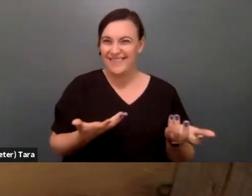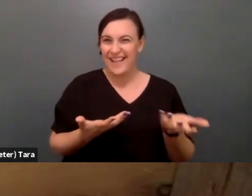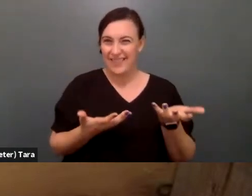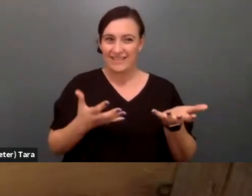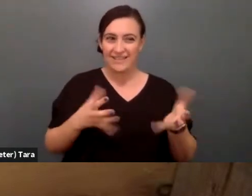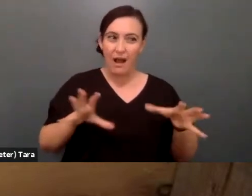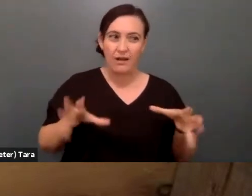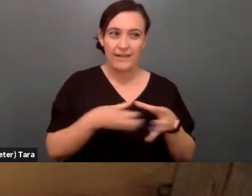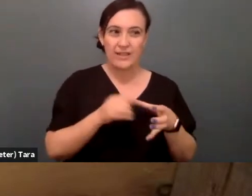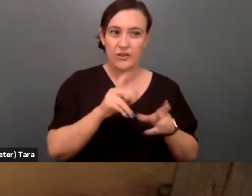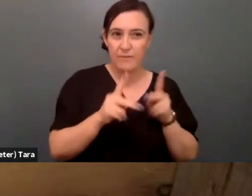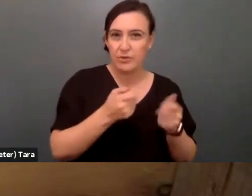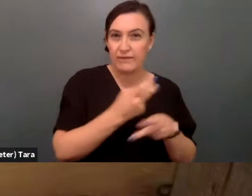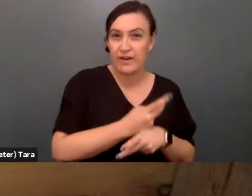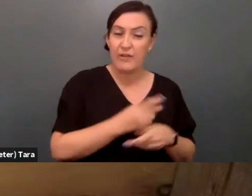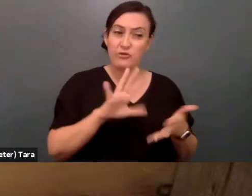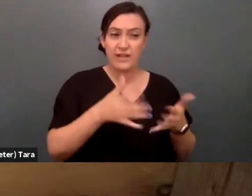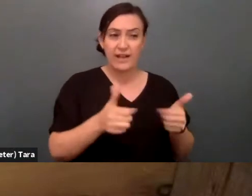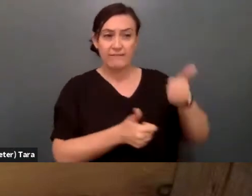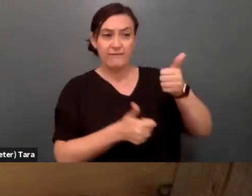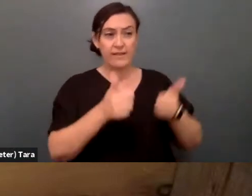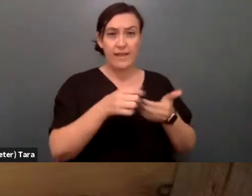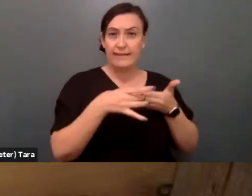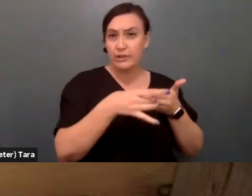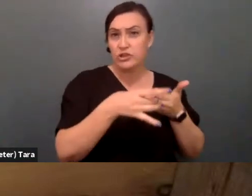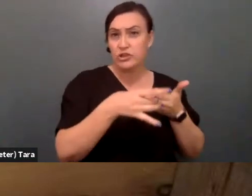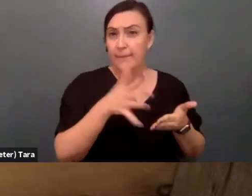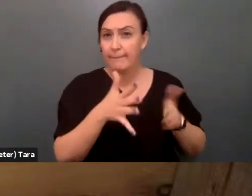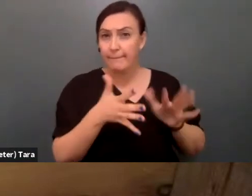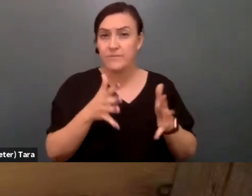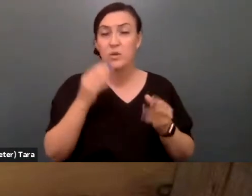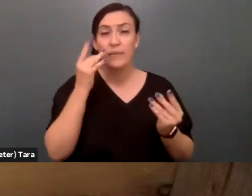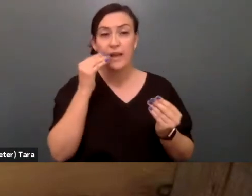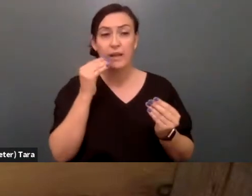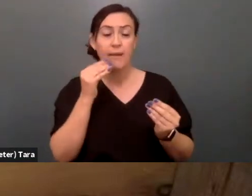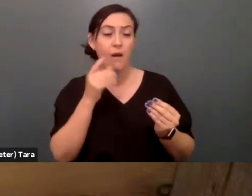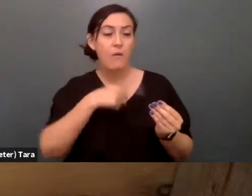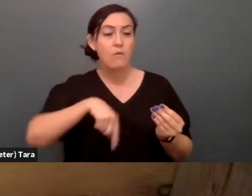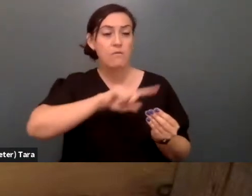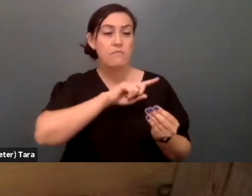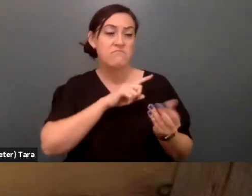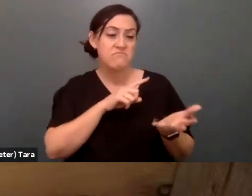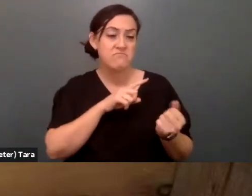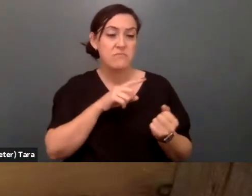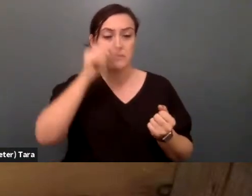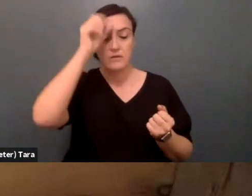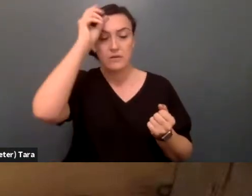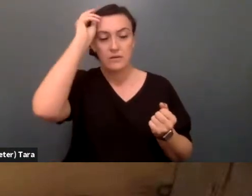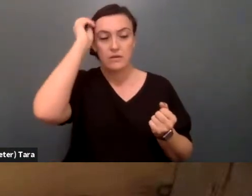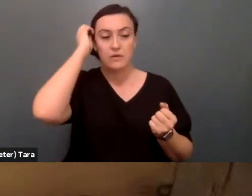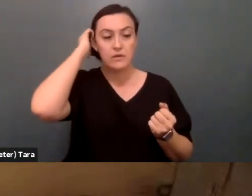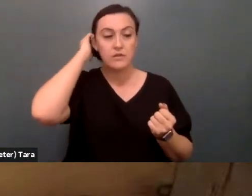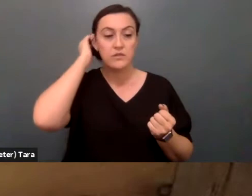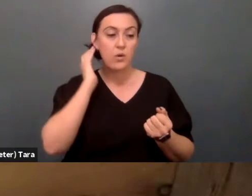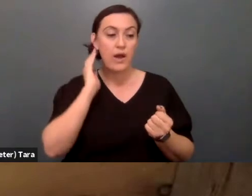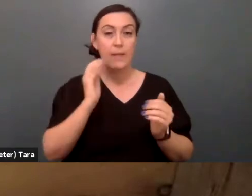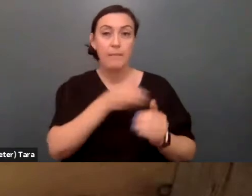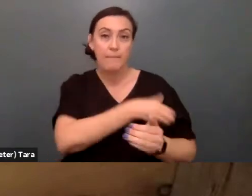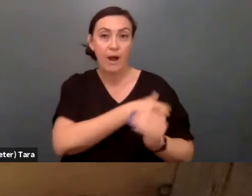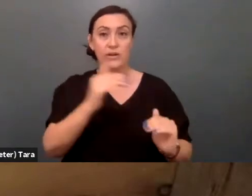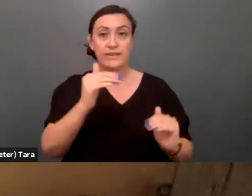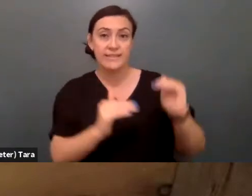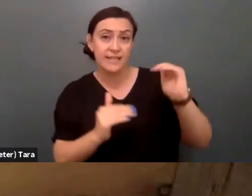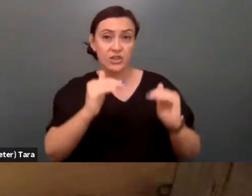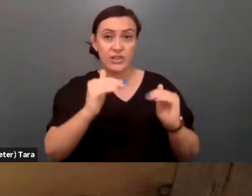power and there's leadership in different ways. And thinking about how the power distinctions, whether it be positional